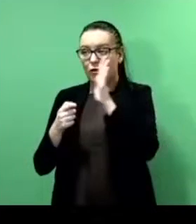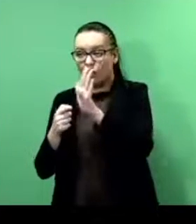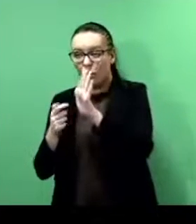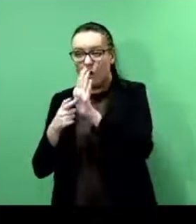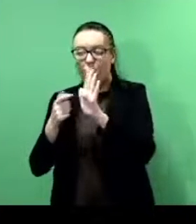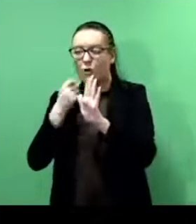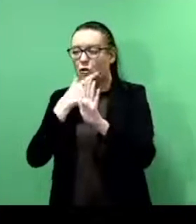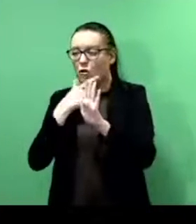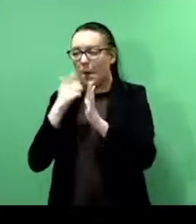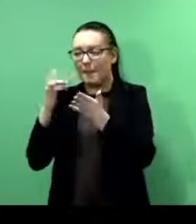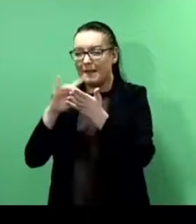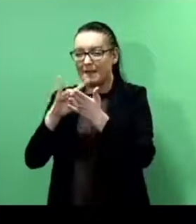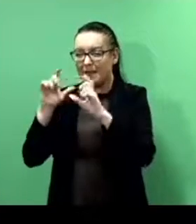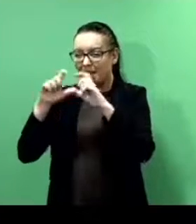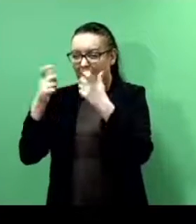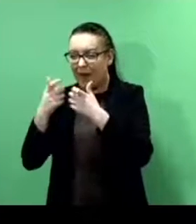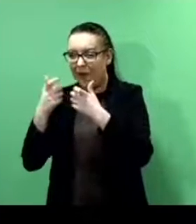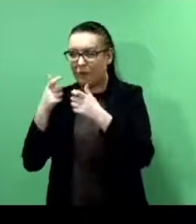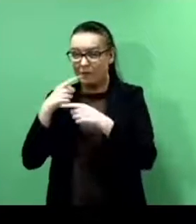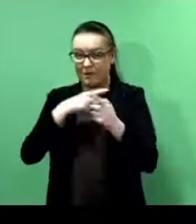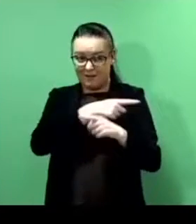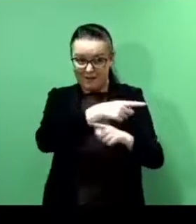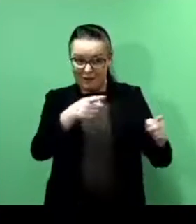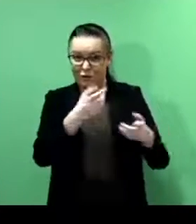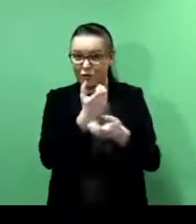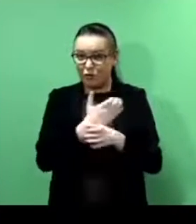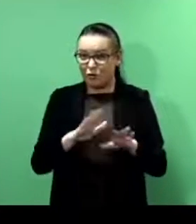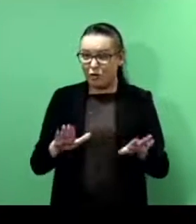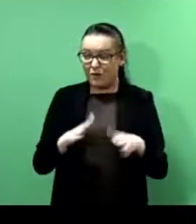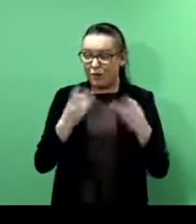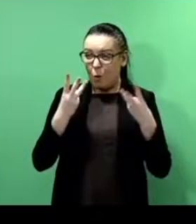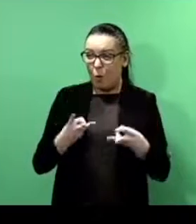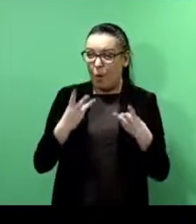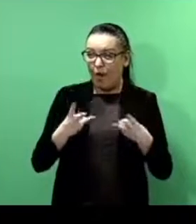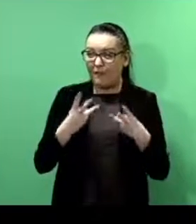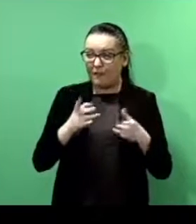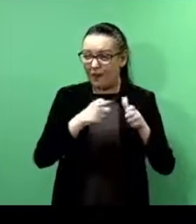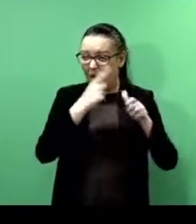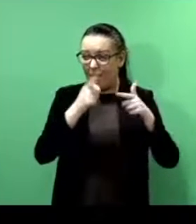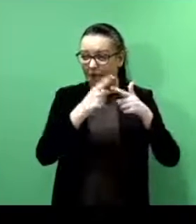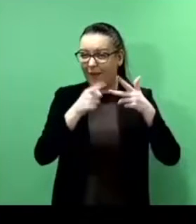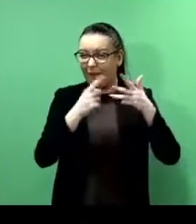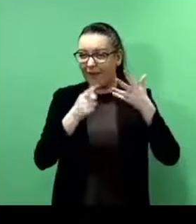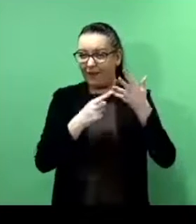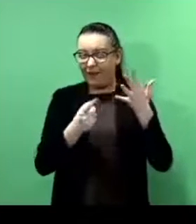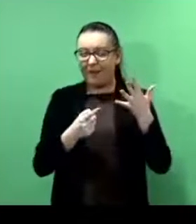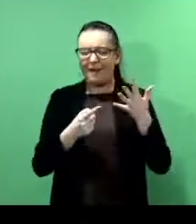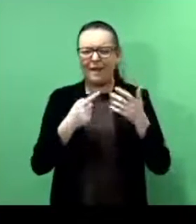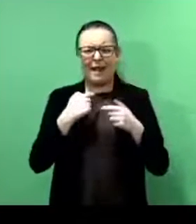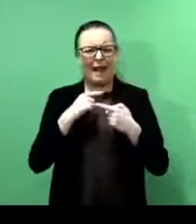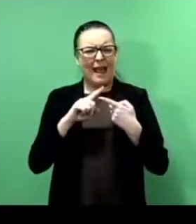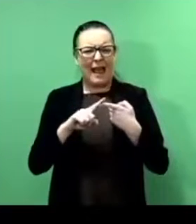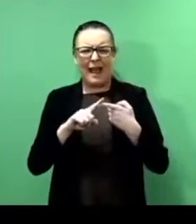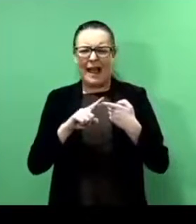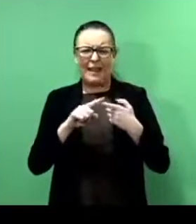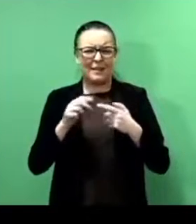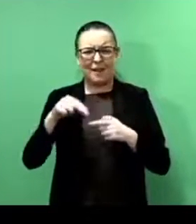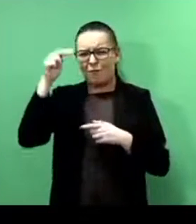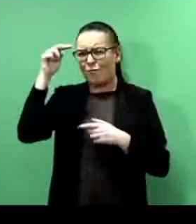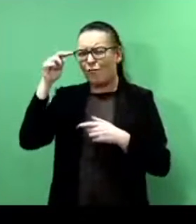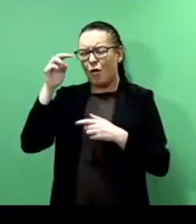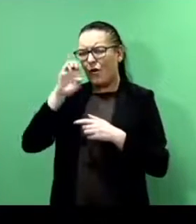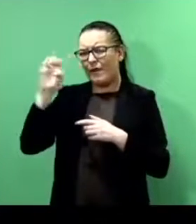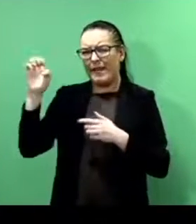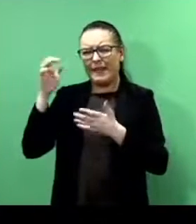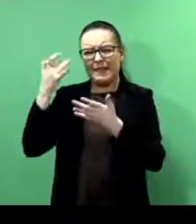local youth club, and say, listen, this is what the children want. And I keep giving credit to all of the community groups in the northeast inner city.